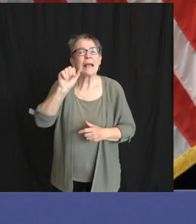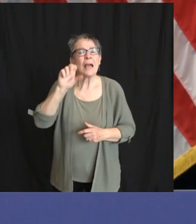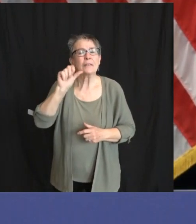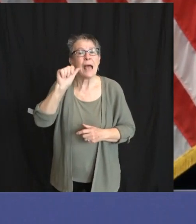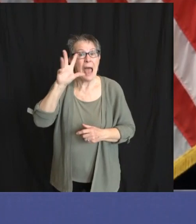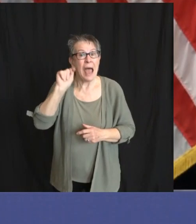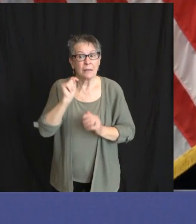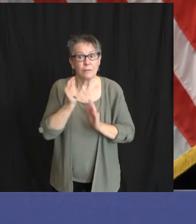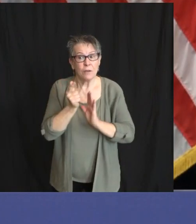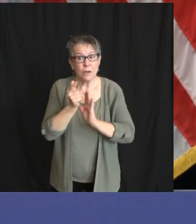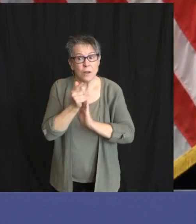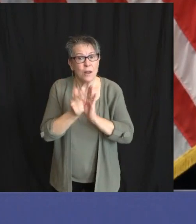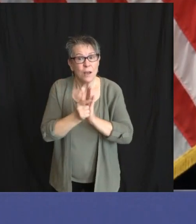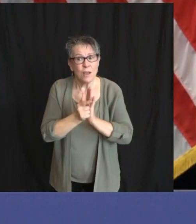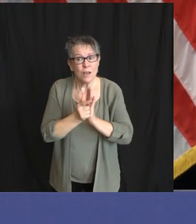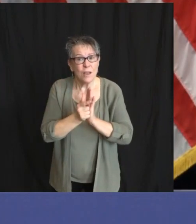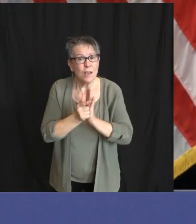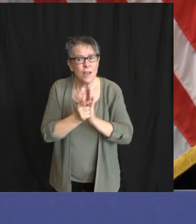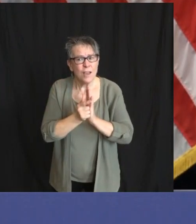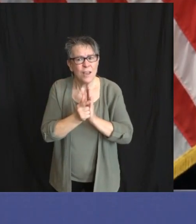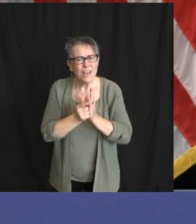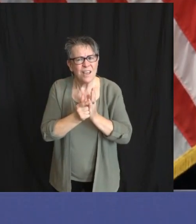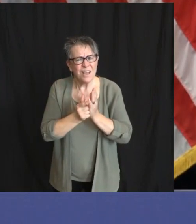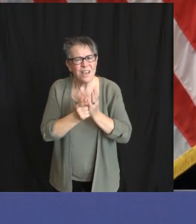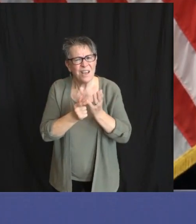And just reiterate, as we have with